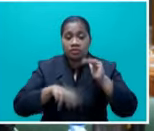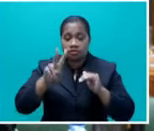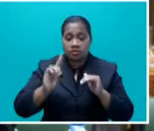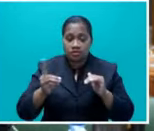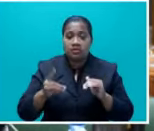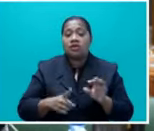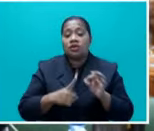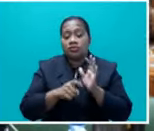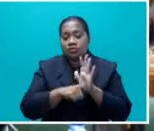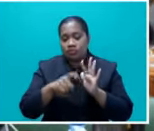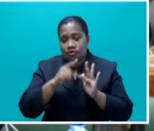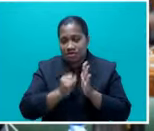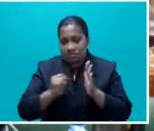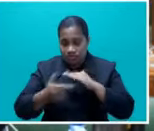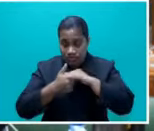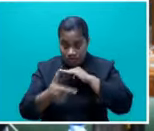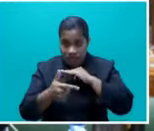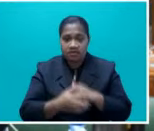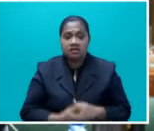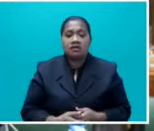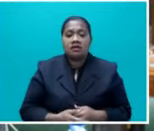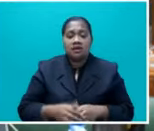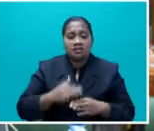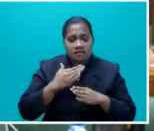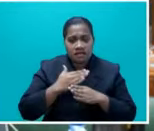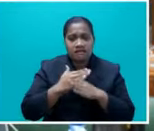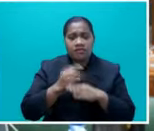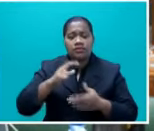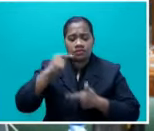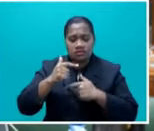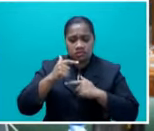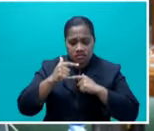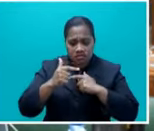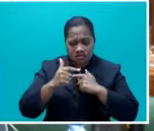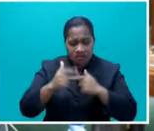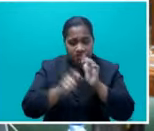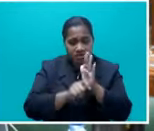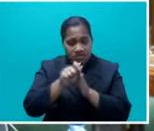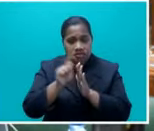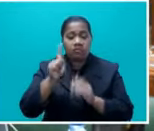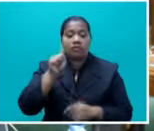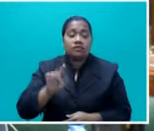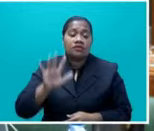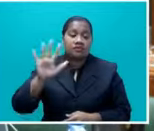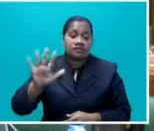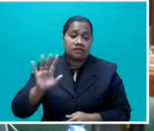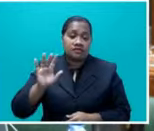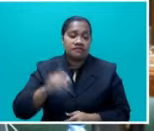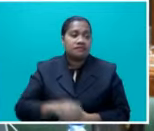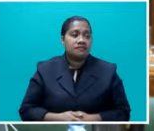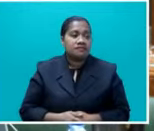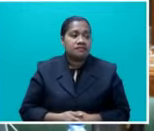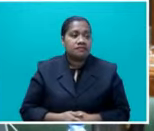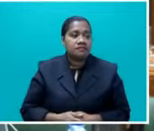pre-industrial levels and pursuing efforts to limit the temperature increase to 1.5 degrees above pre-industrial level, Mr. Speaker. There